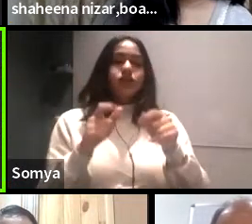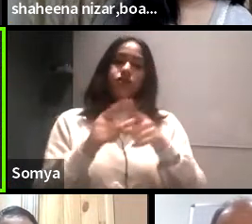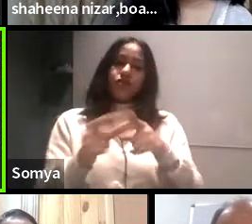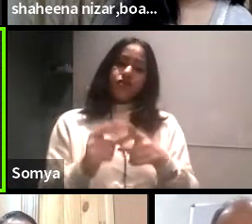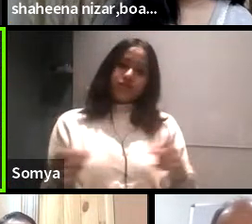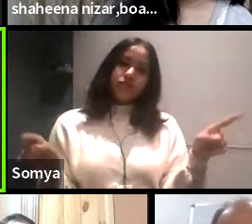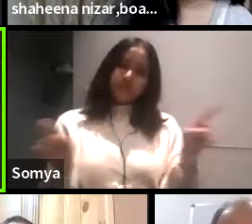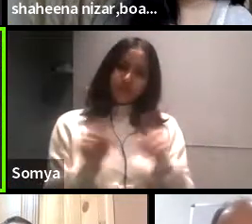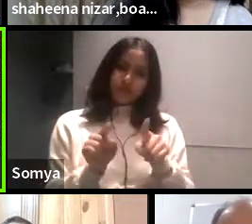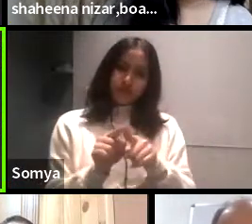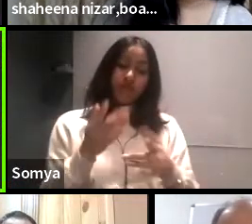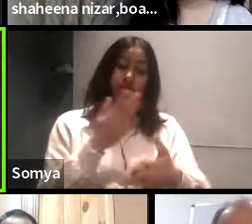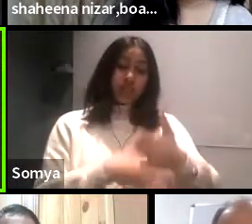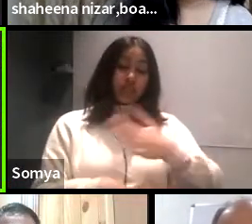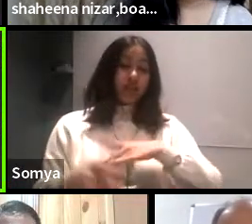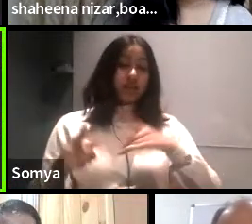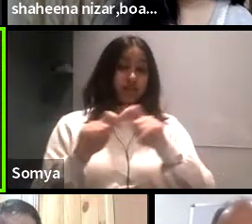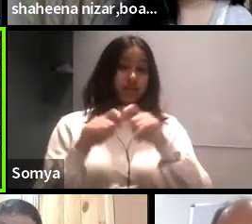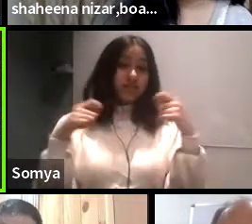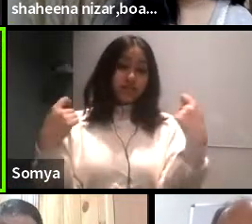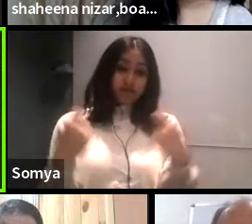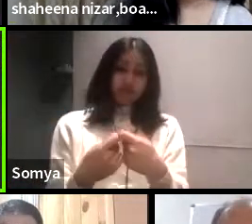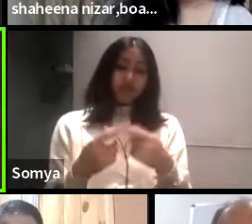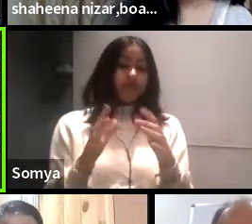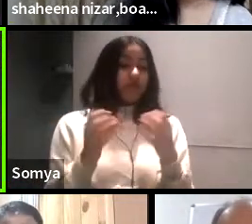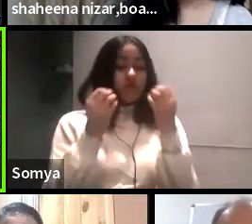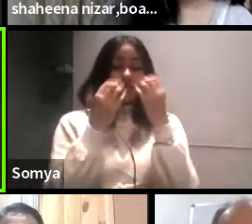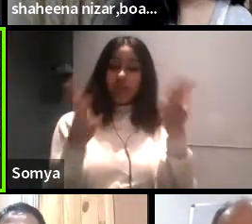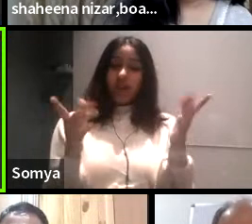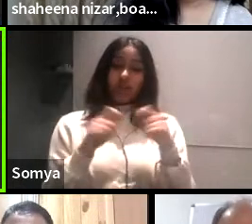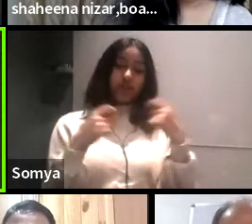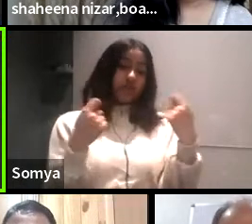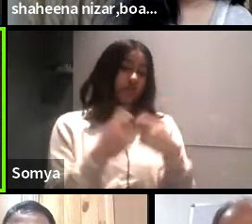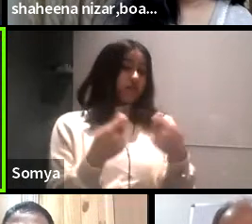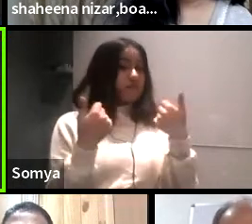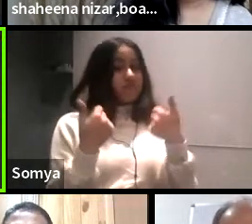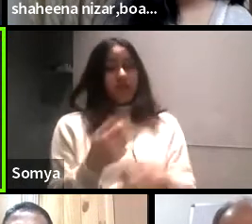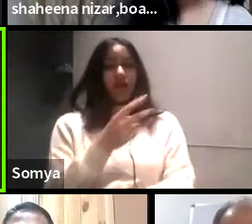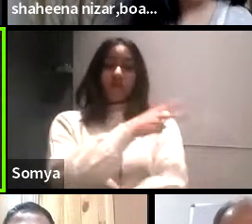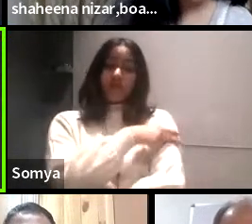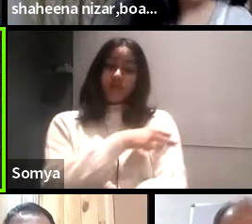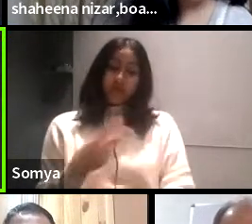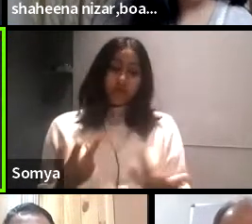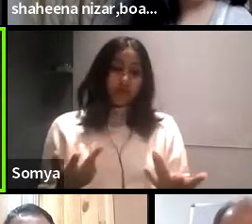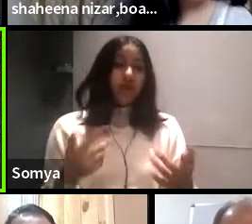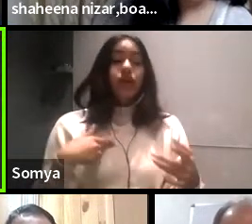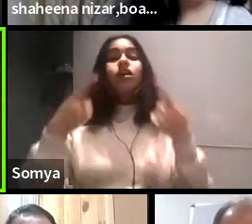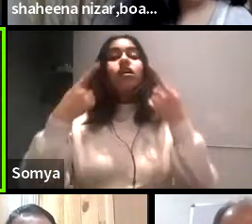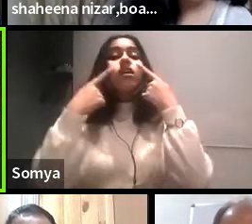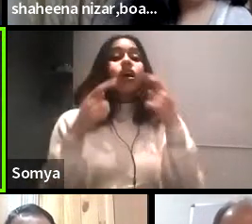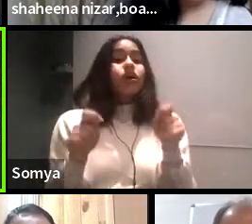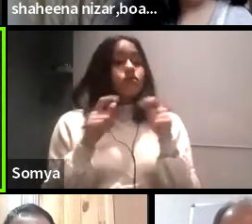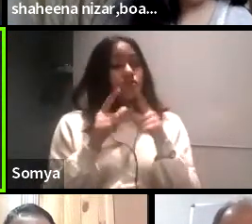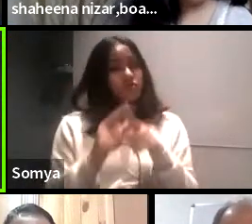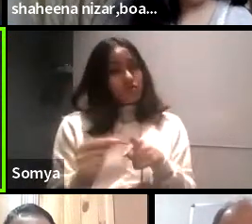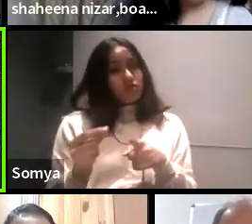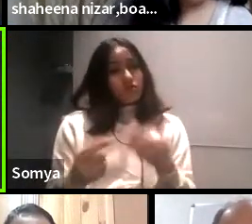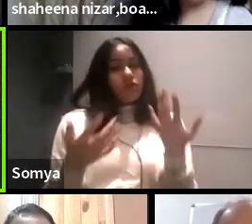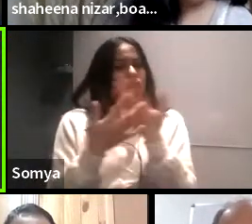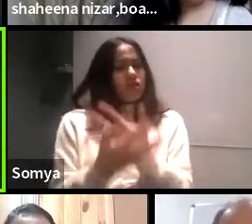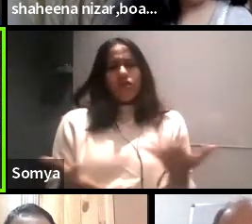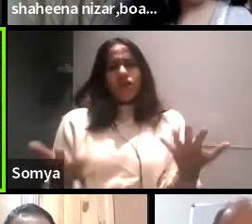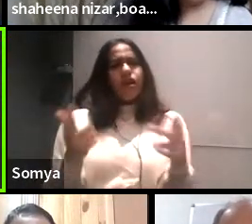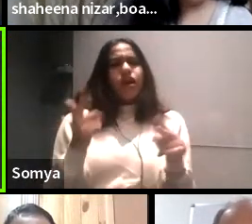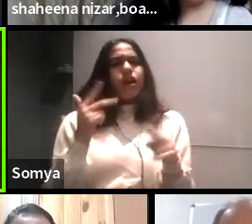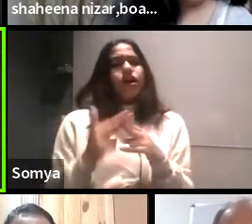and Sarthak team here in the UK, we have a fantastic team and we're getting volunteers. And I'm trying to do, whatever a little